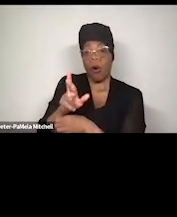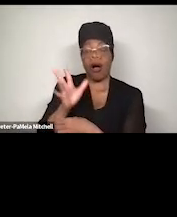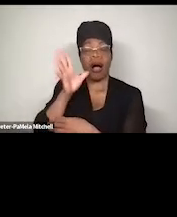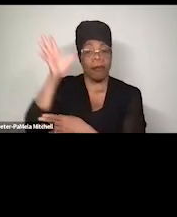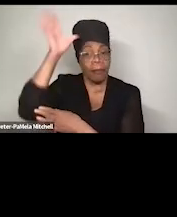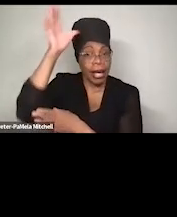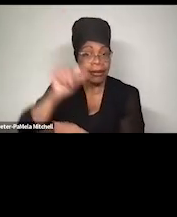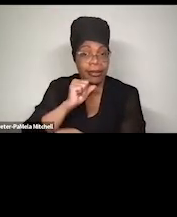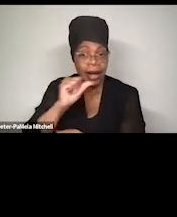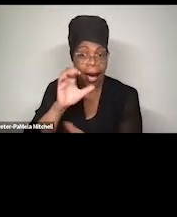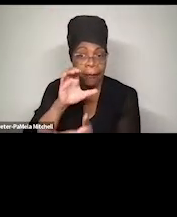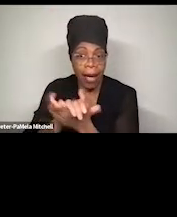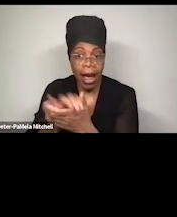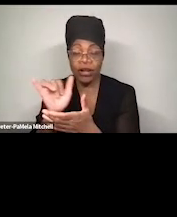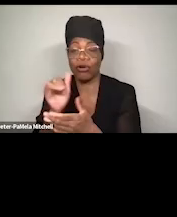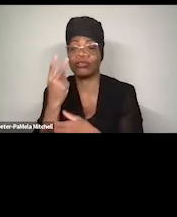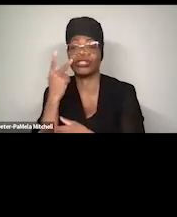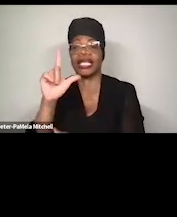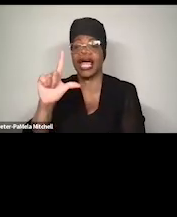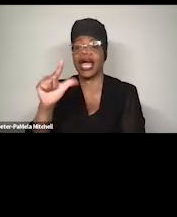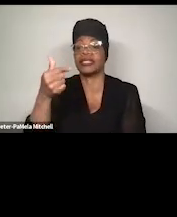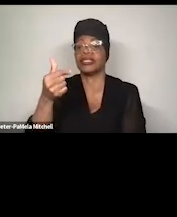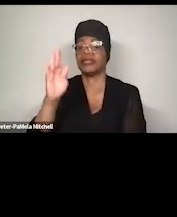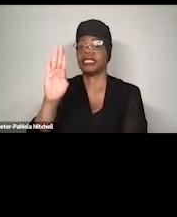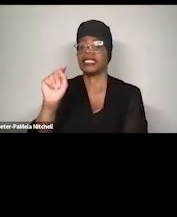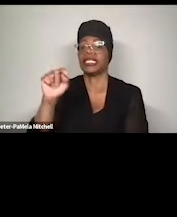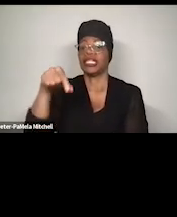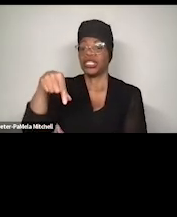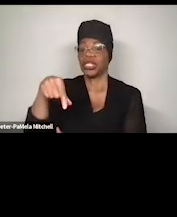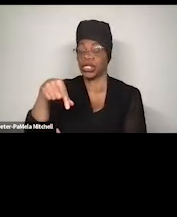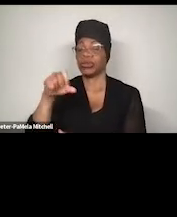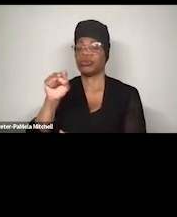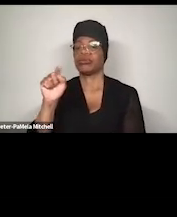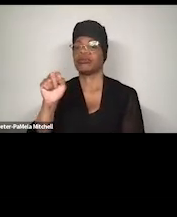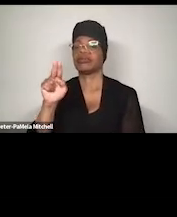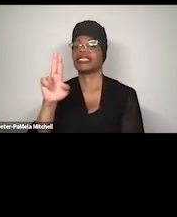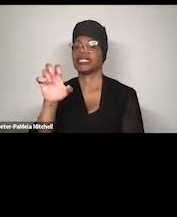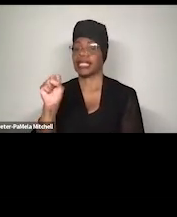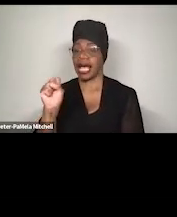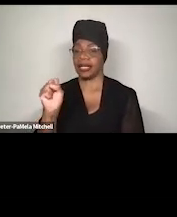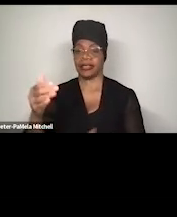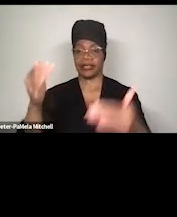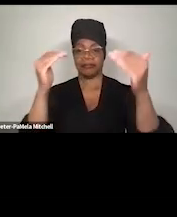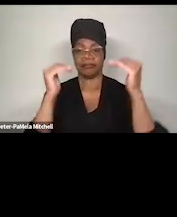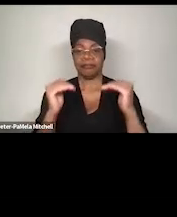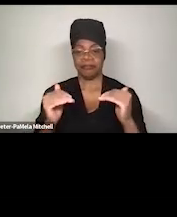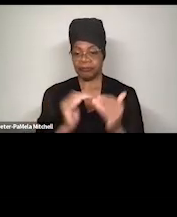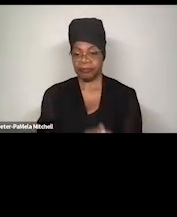then we see also LGBTQ status. And we can go ahead and advance to the next slide.